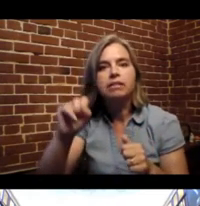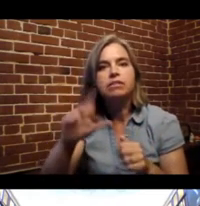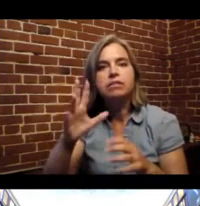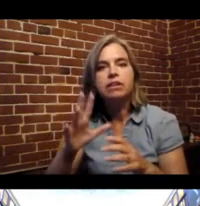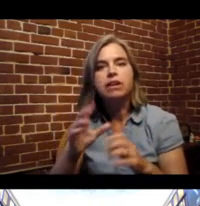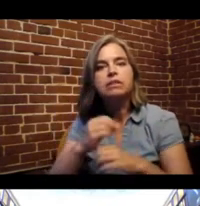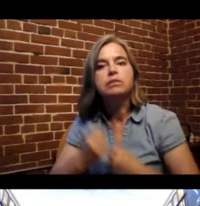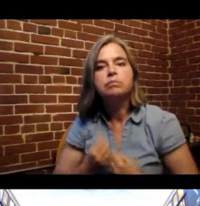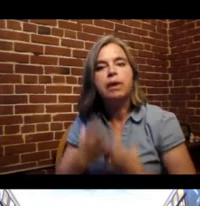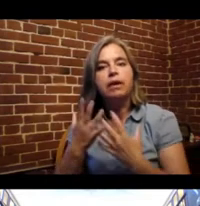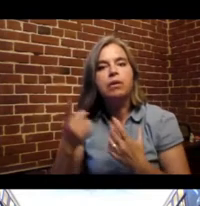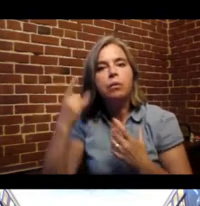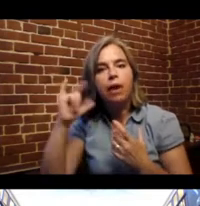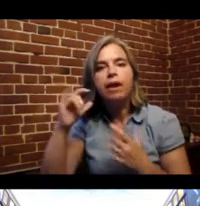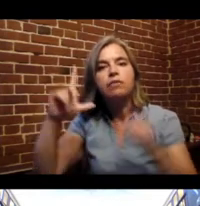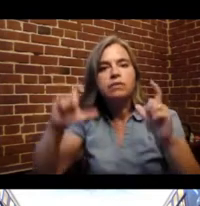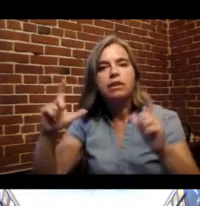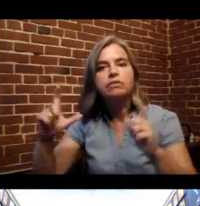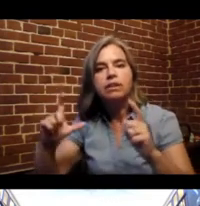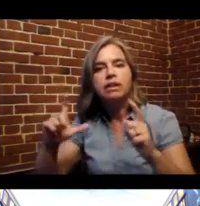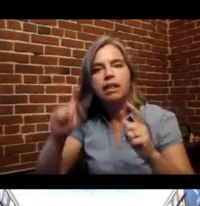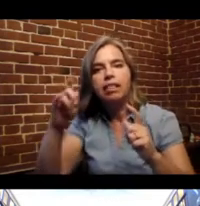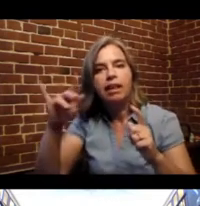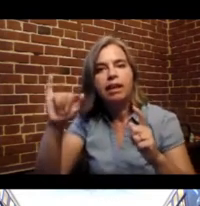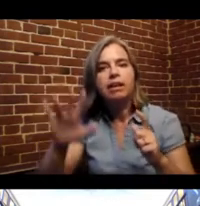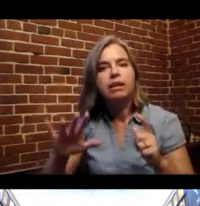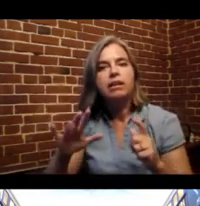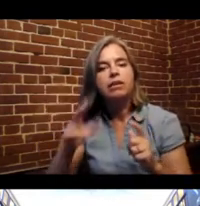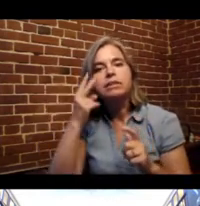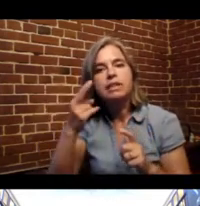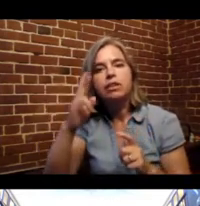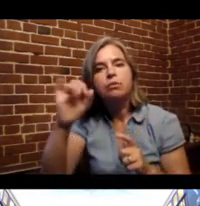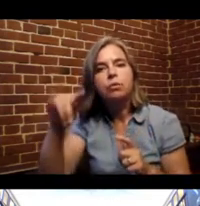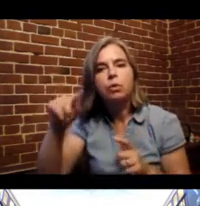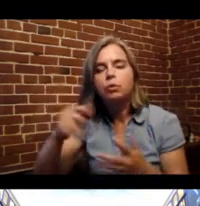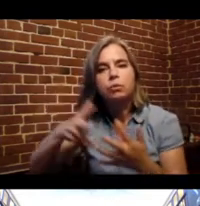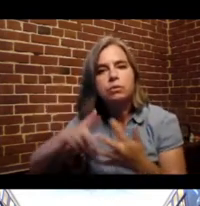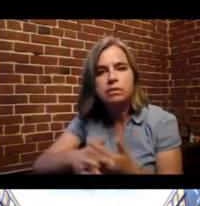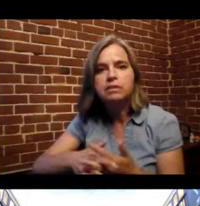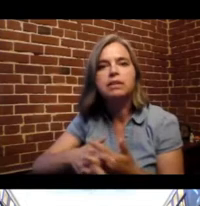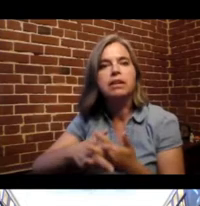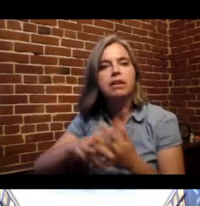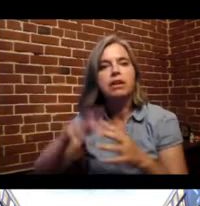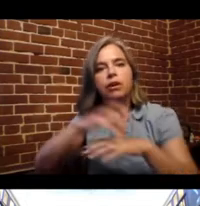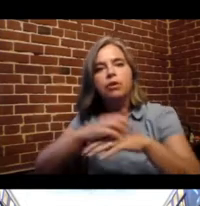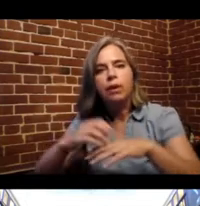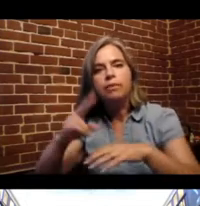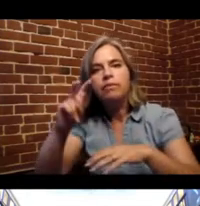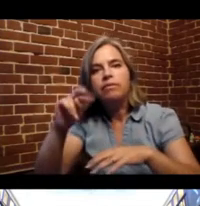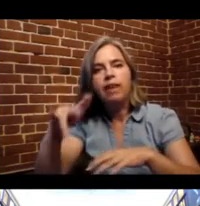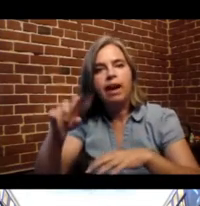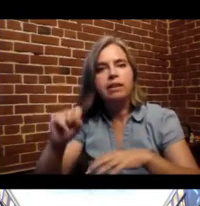I mean, it's from a lot of research, looking at a lot of roots, looking at a lot of grapevines, you know, hundreds and hundreds and